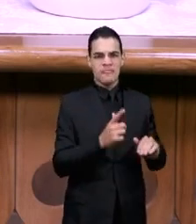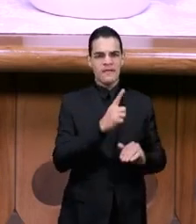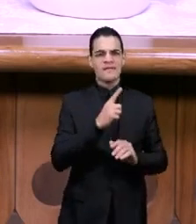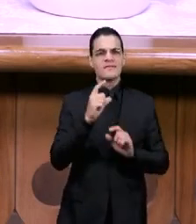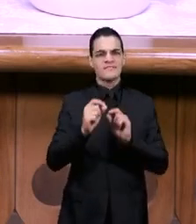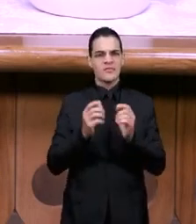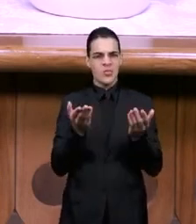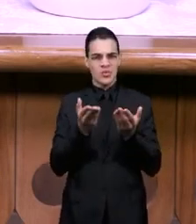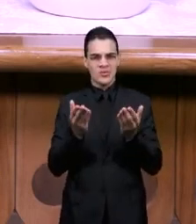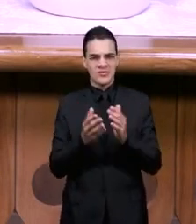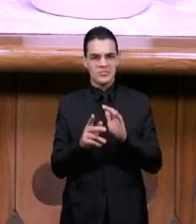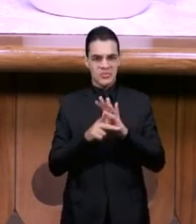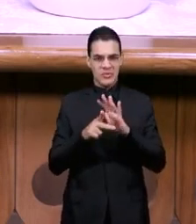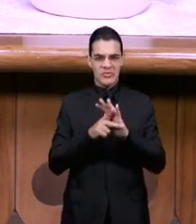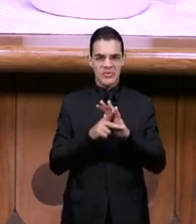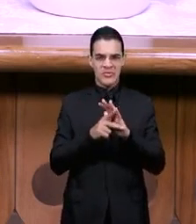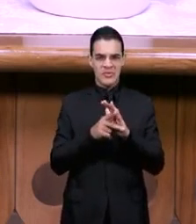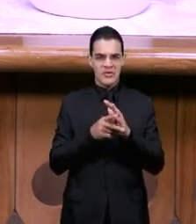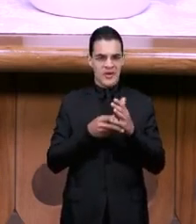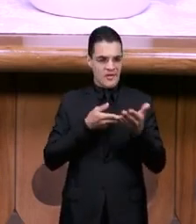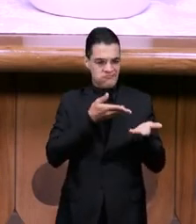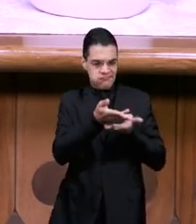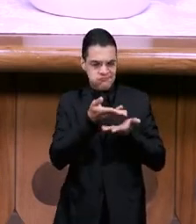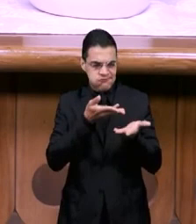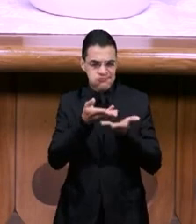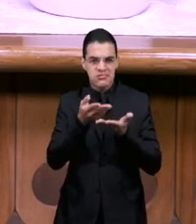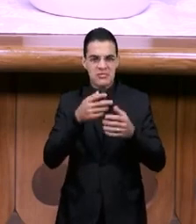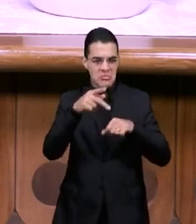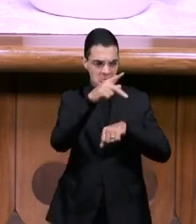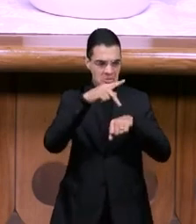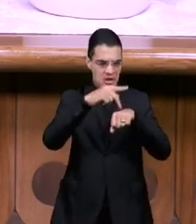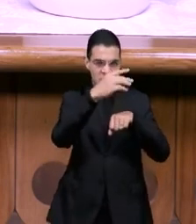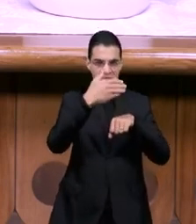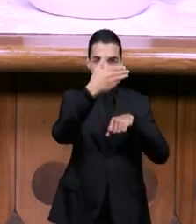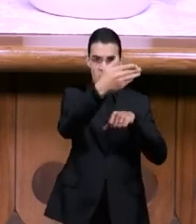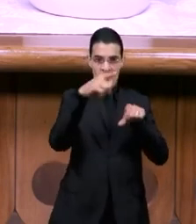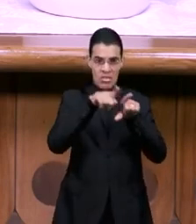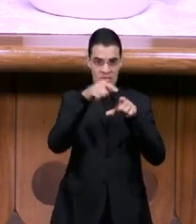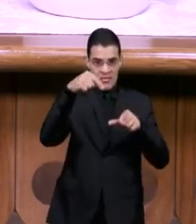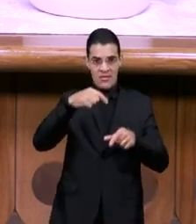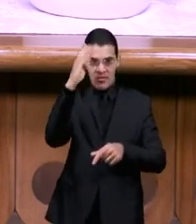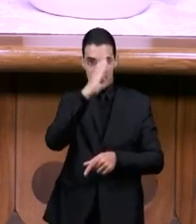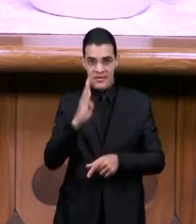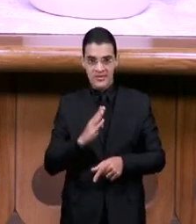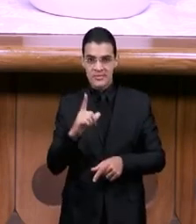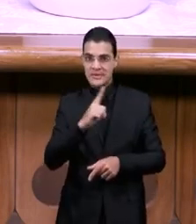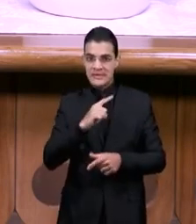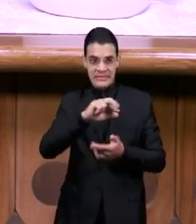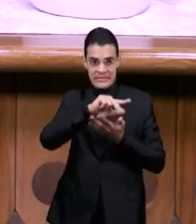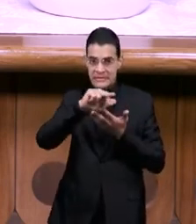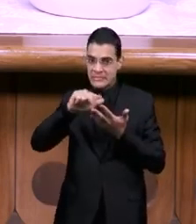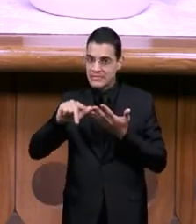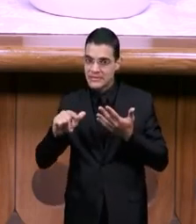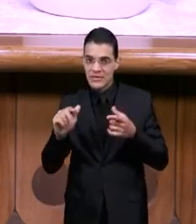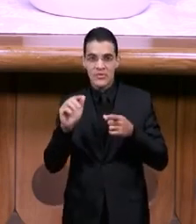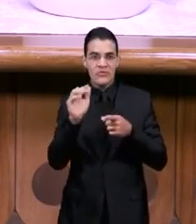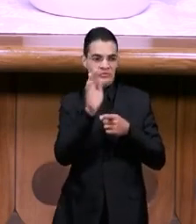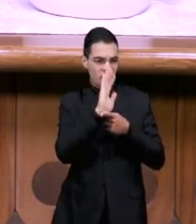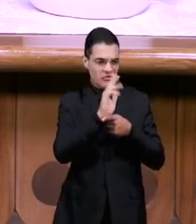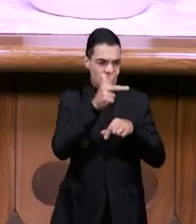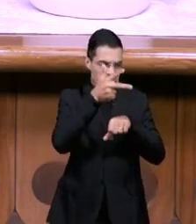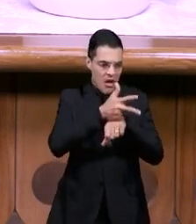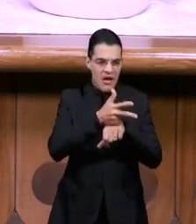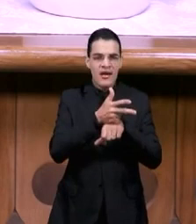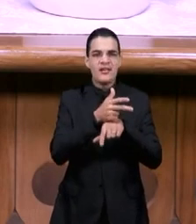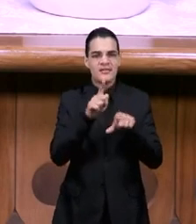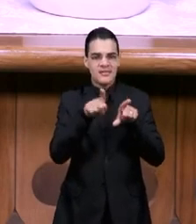excellent participation this time from our brothers in Brazil and abroad. And we also had many videos that were sent to